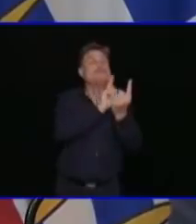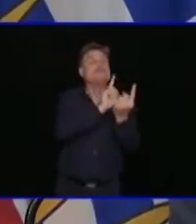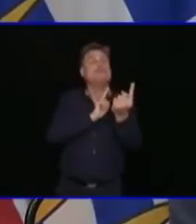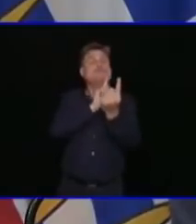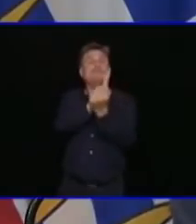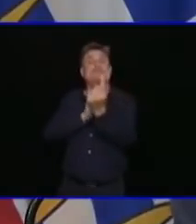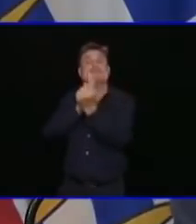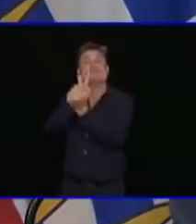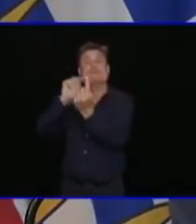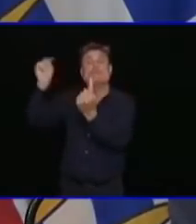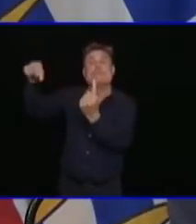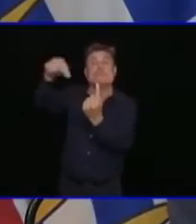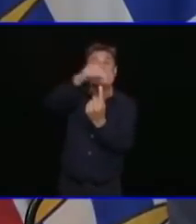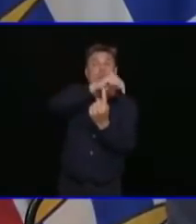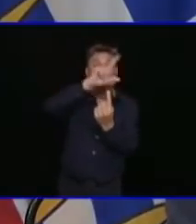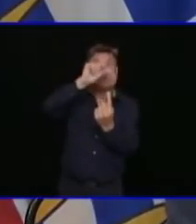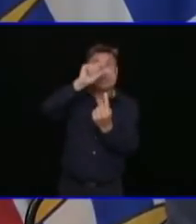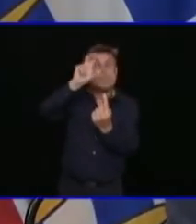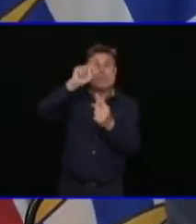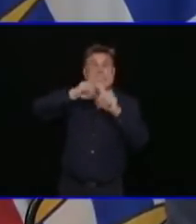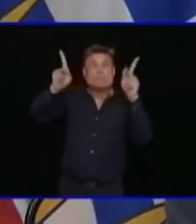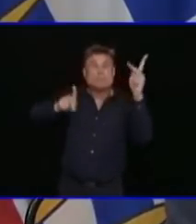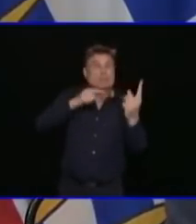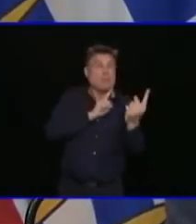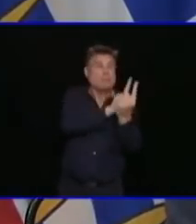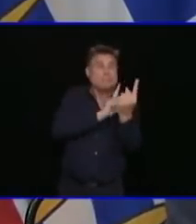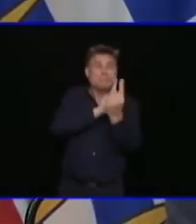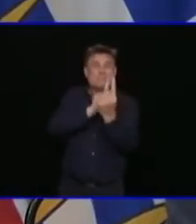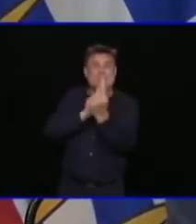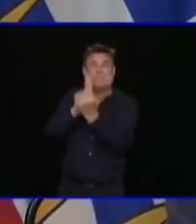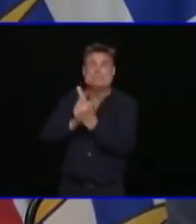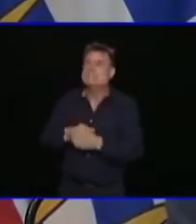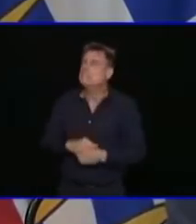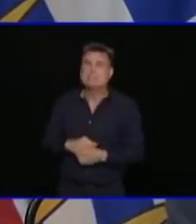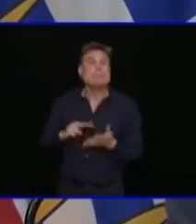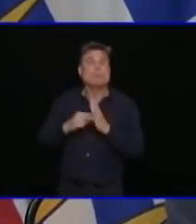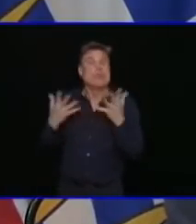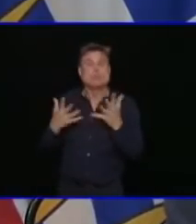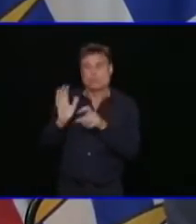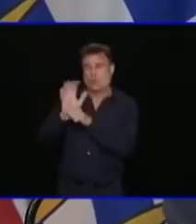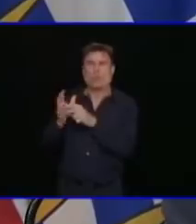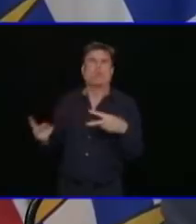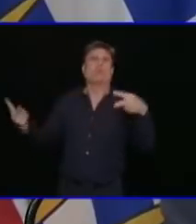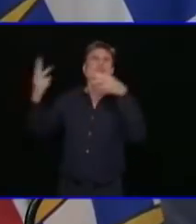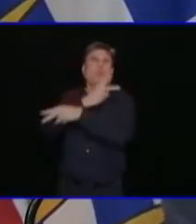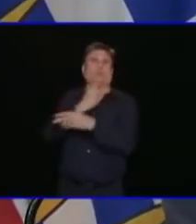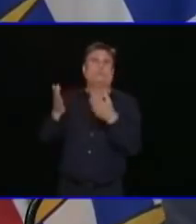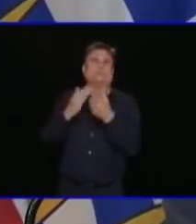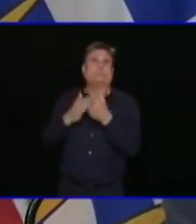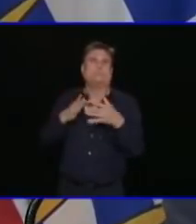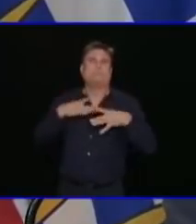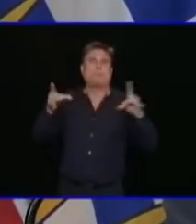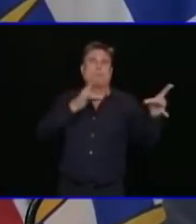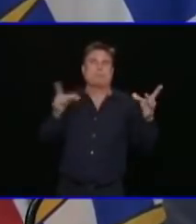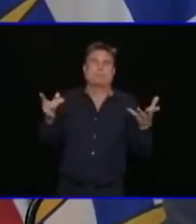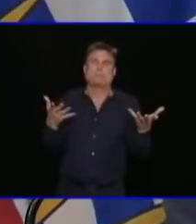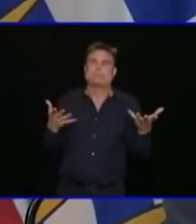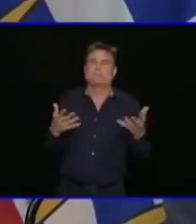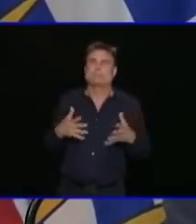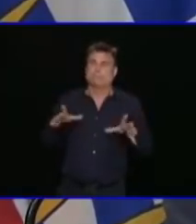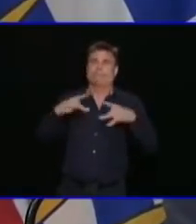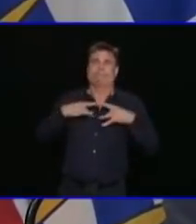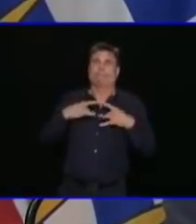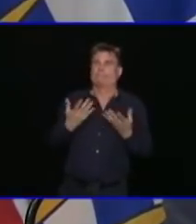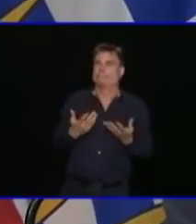exposed, then we do need to take those measures to stay away from others so that we're not passing it on inadvertently.